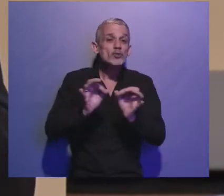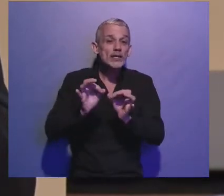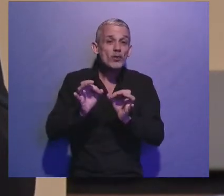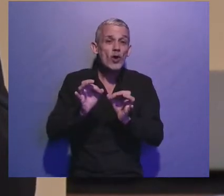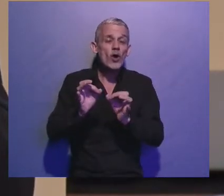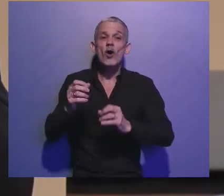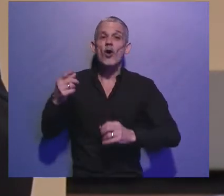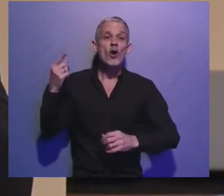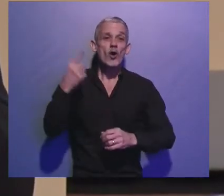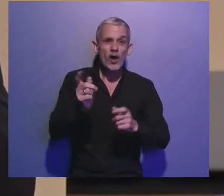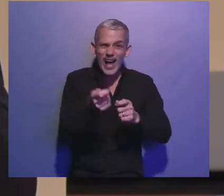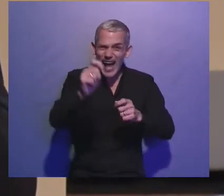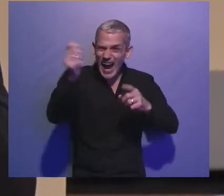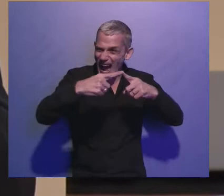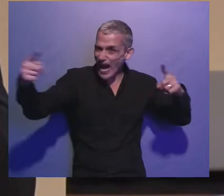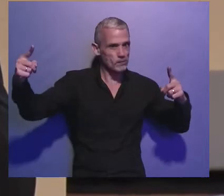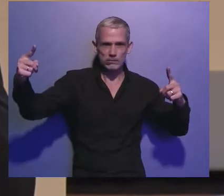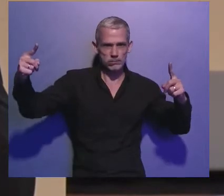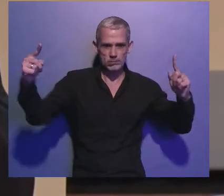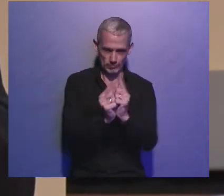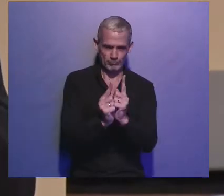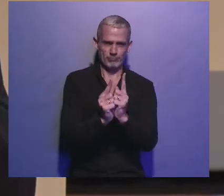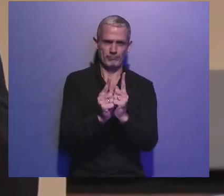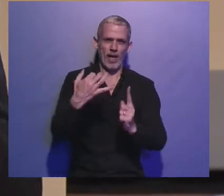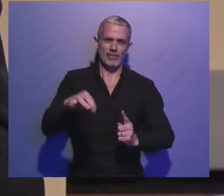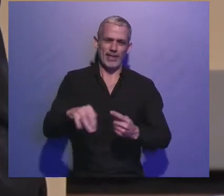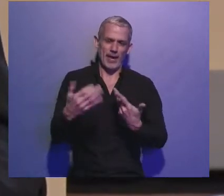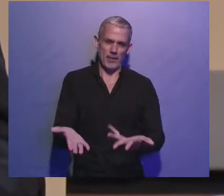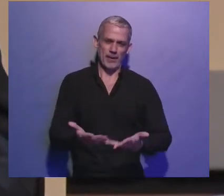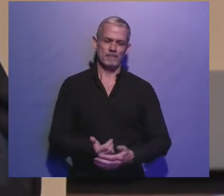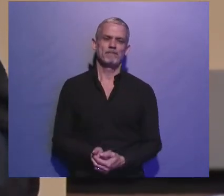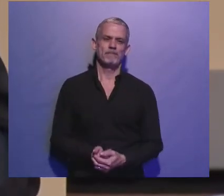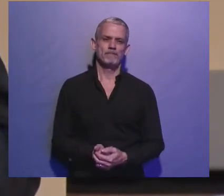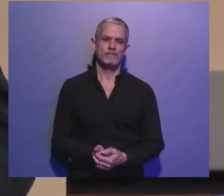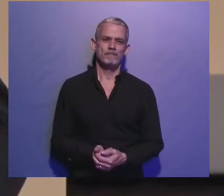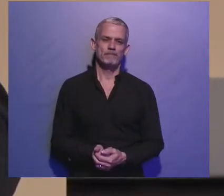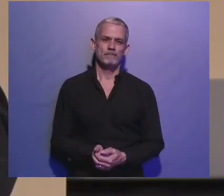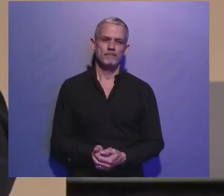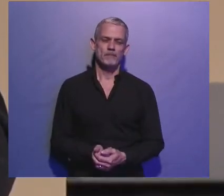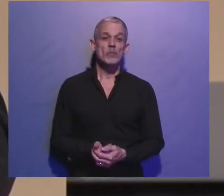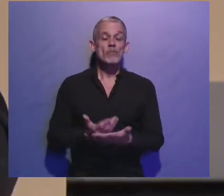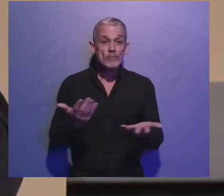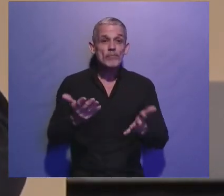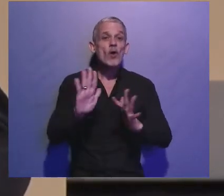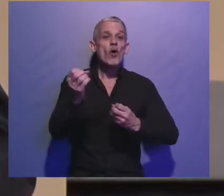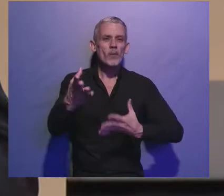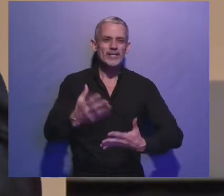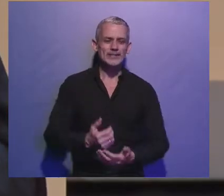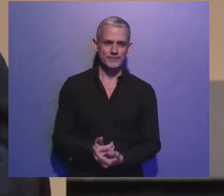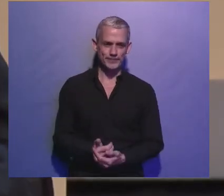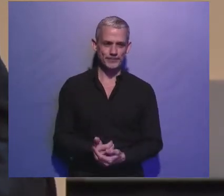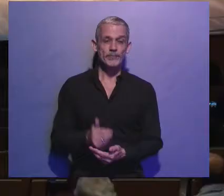democracy. And it is a project against bureaucracy. That is what we are involved in